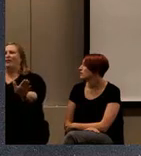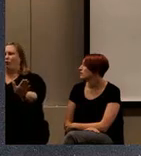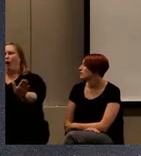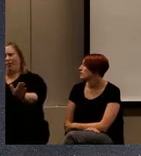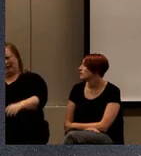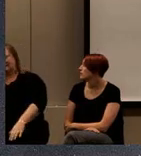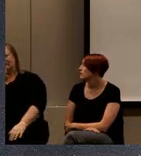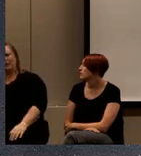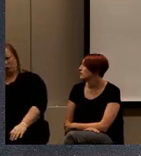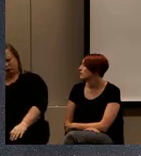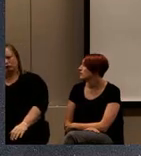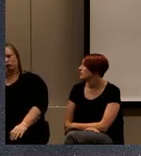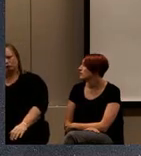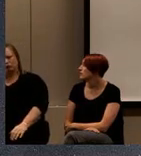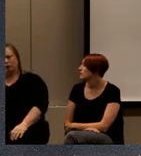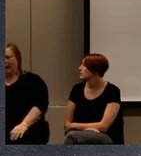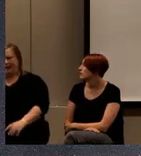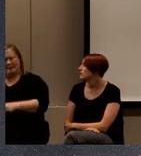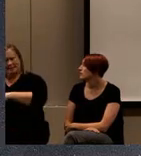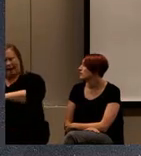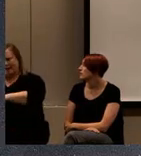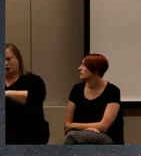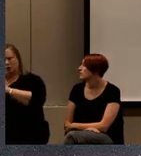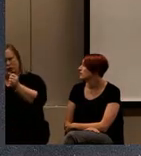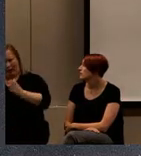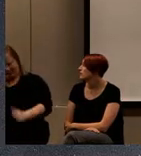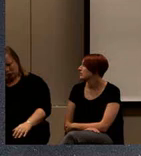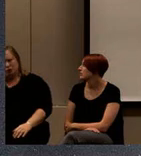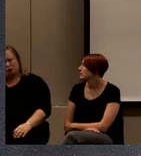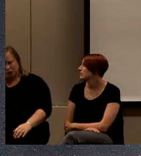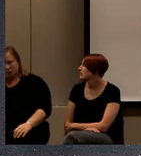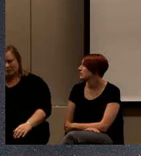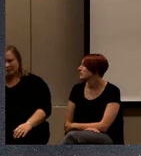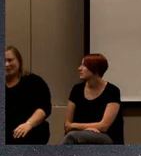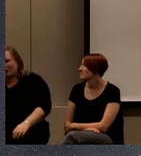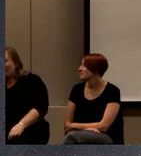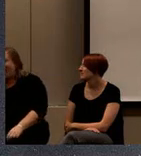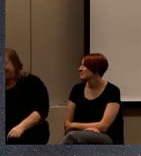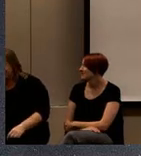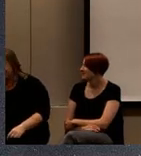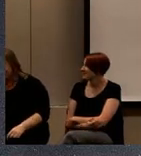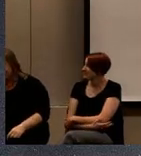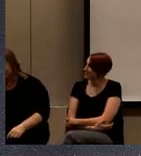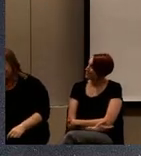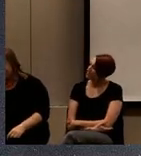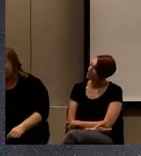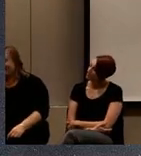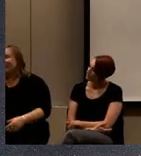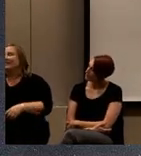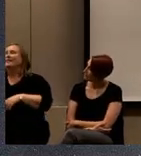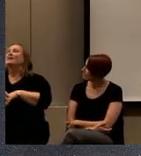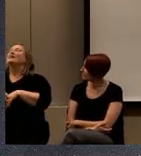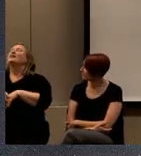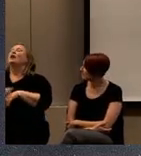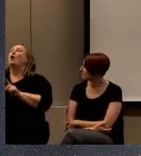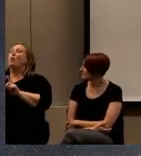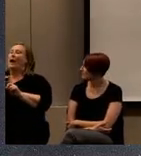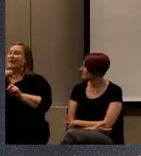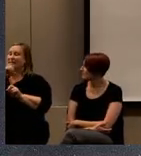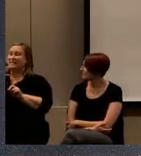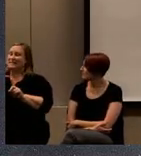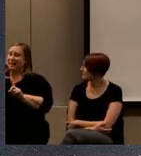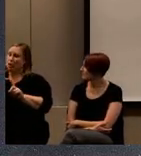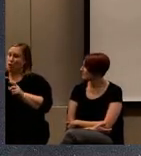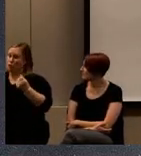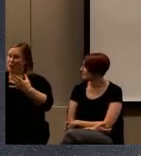seniors are dangerous drivers, and they're not. And I always stress when AAA makes senior driving a